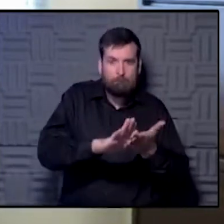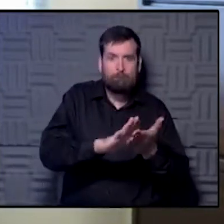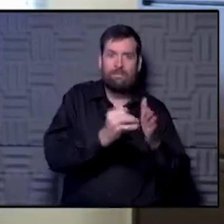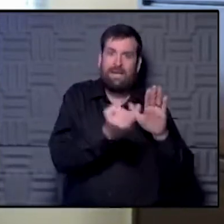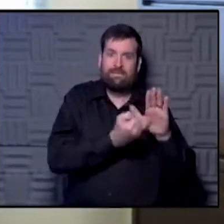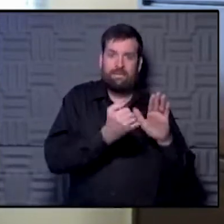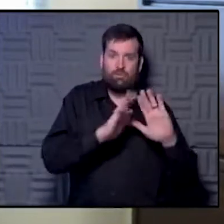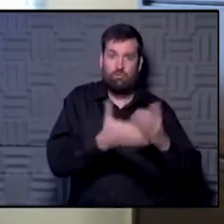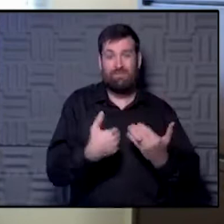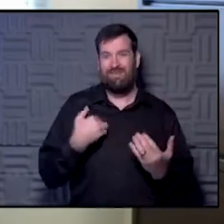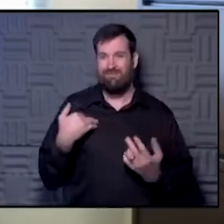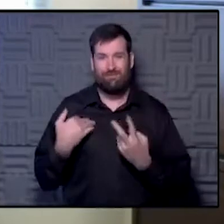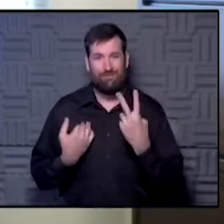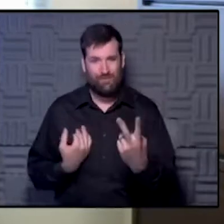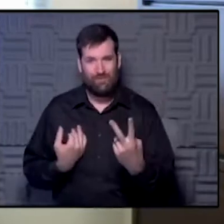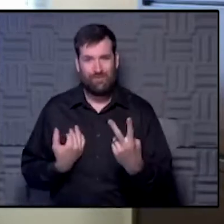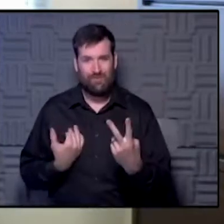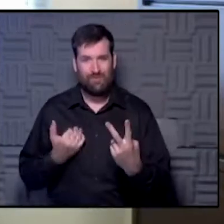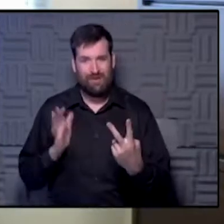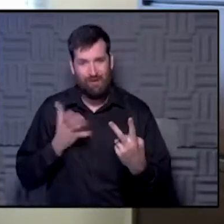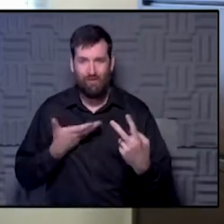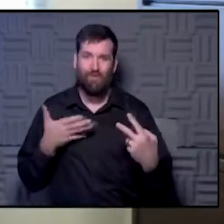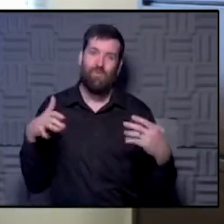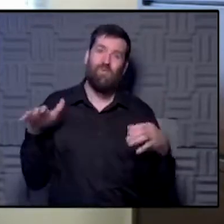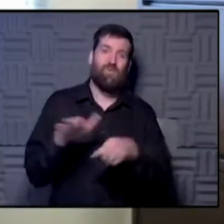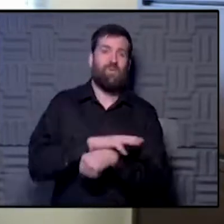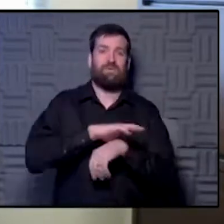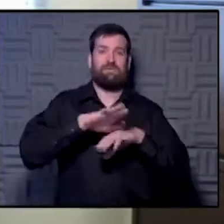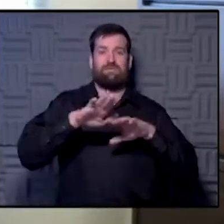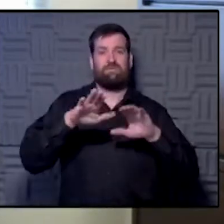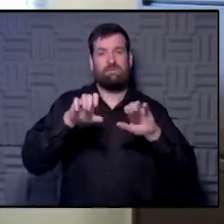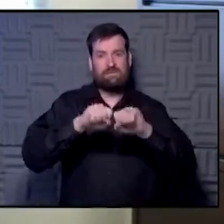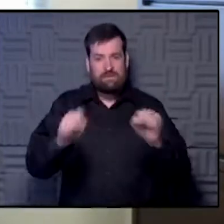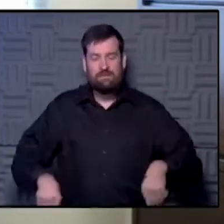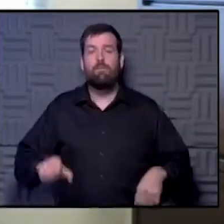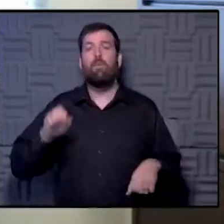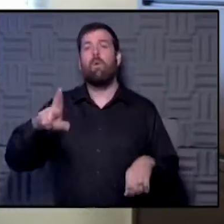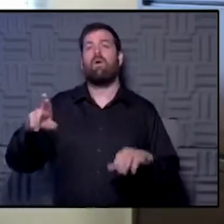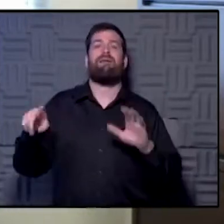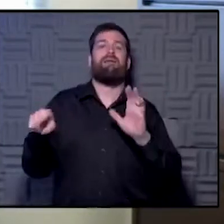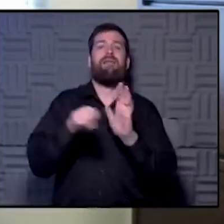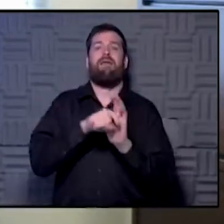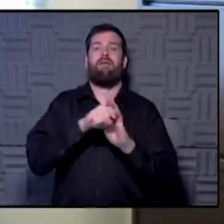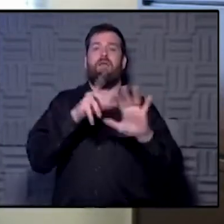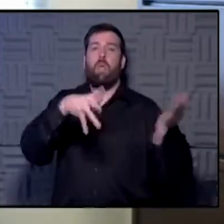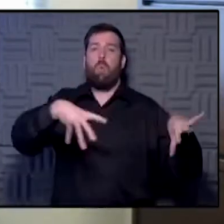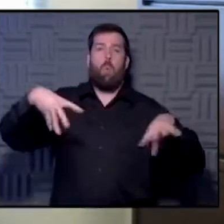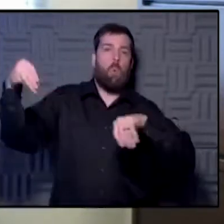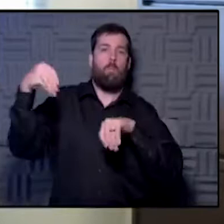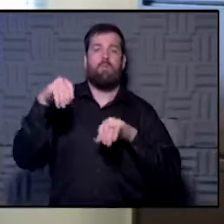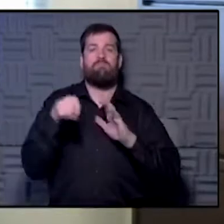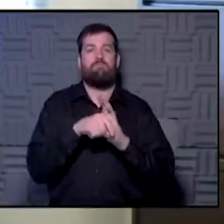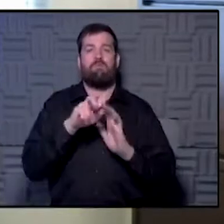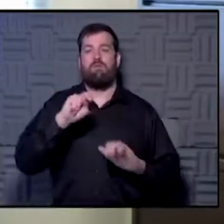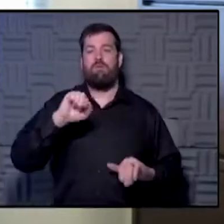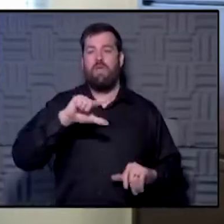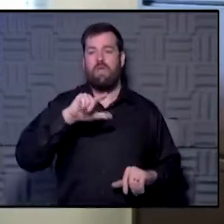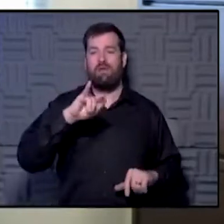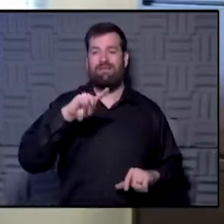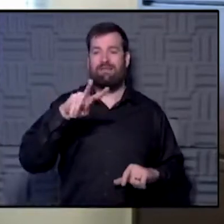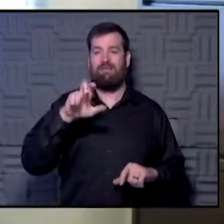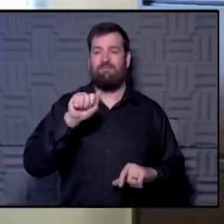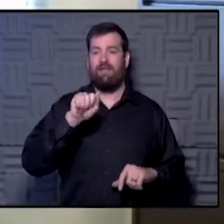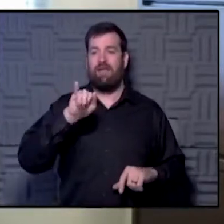2 of in our entire system, or can we put them into a negative airflow room, which we've developed over the last several